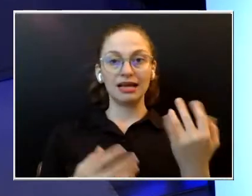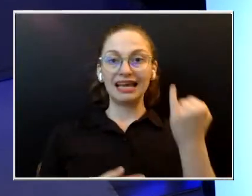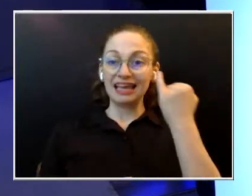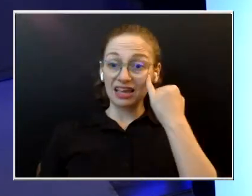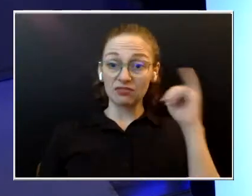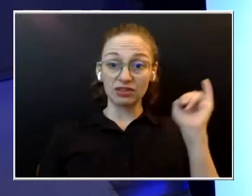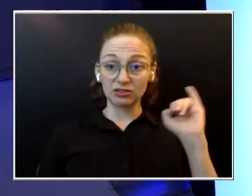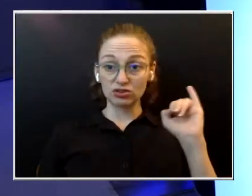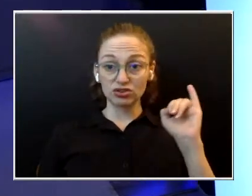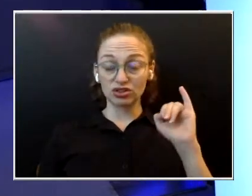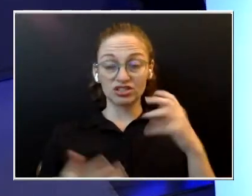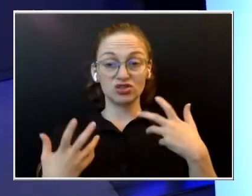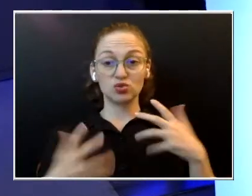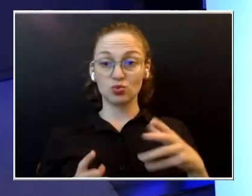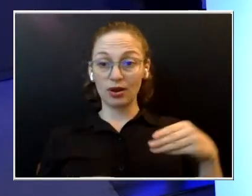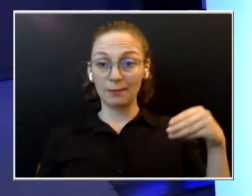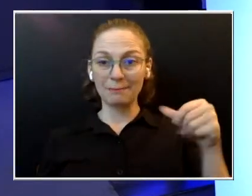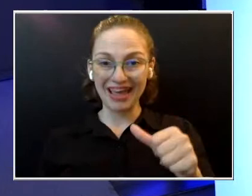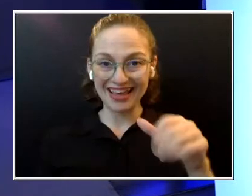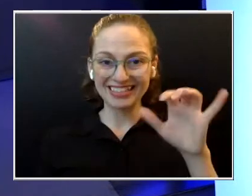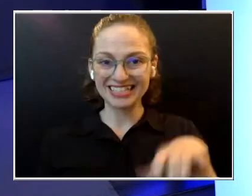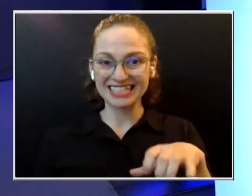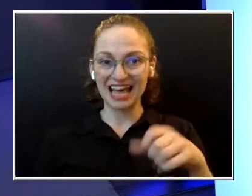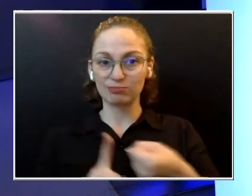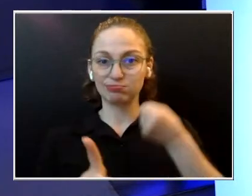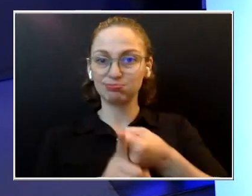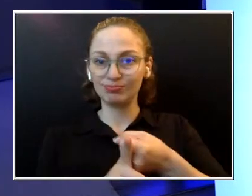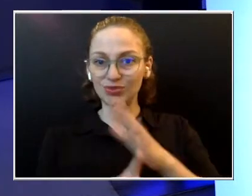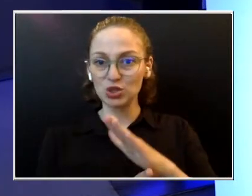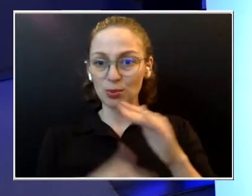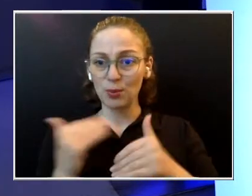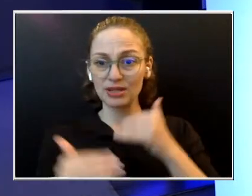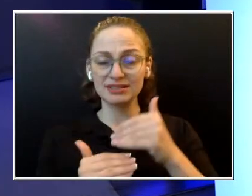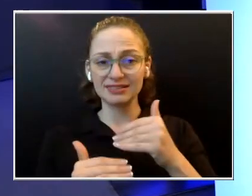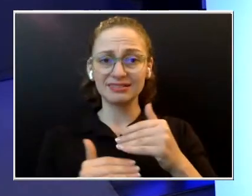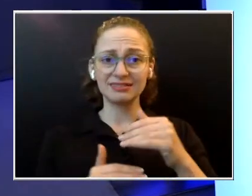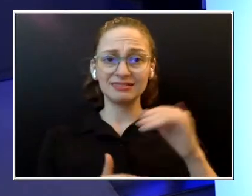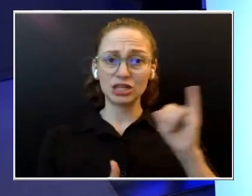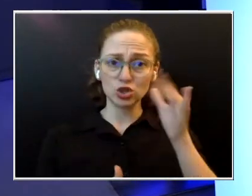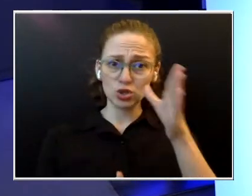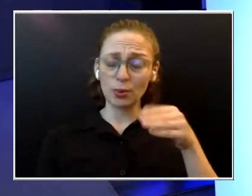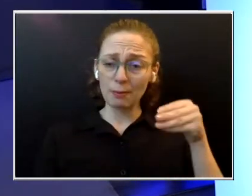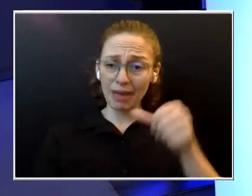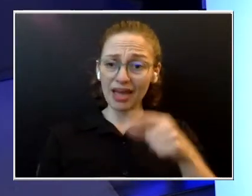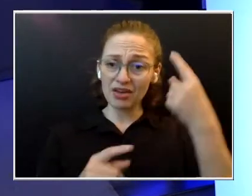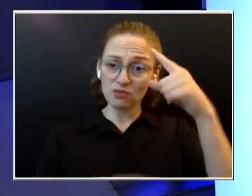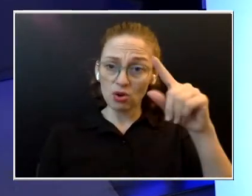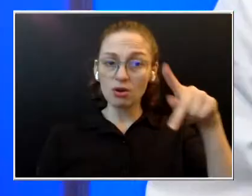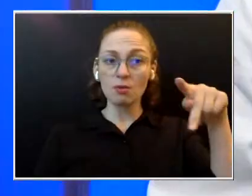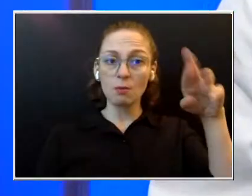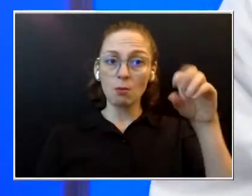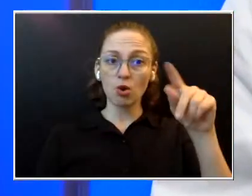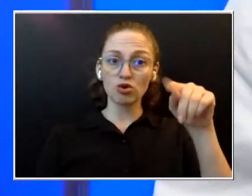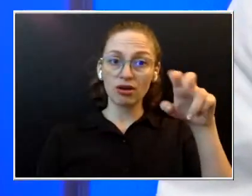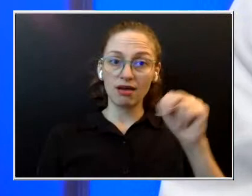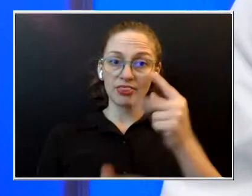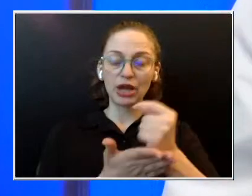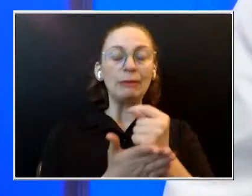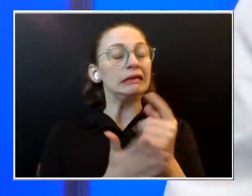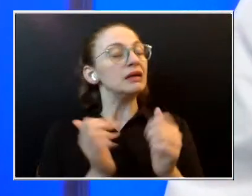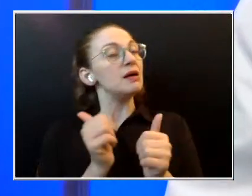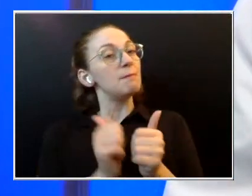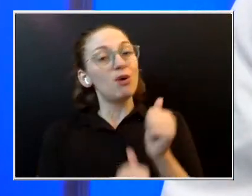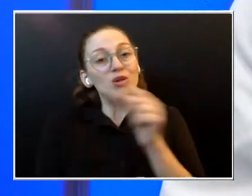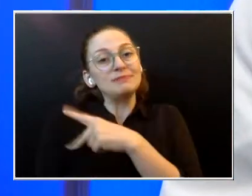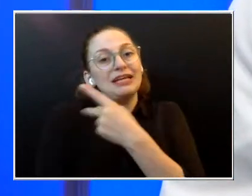So first of all, does insurance pay for proton therapy for breast cancer? For most patients, no. We often have to